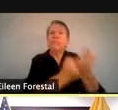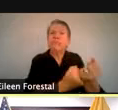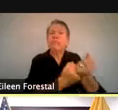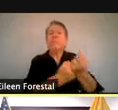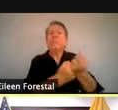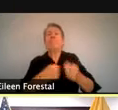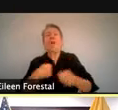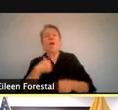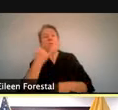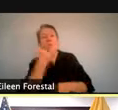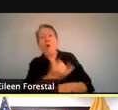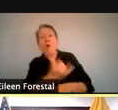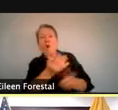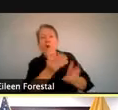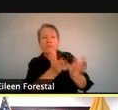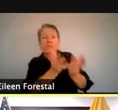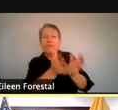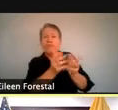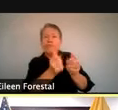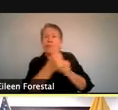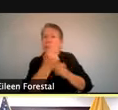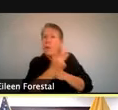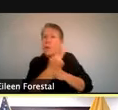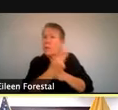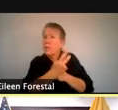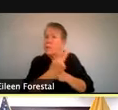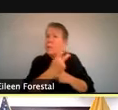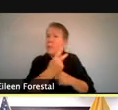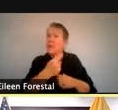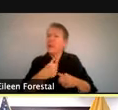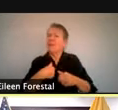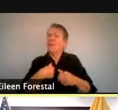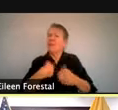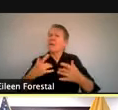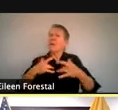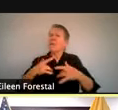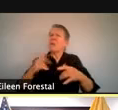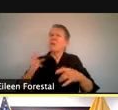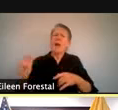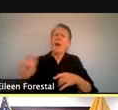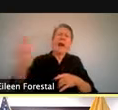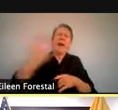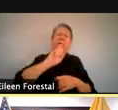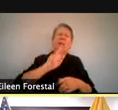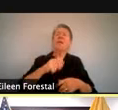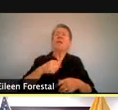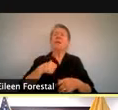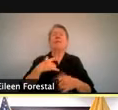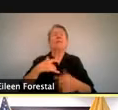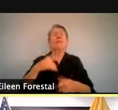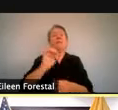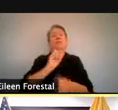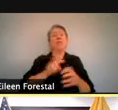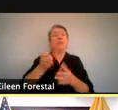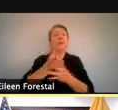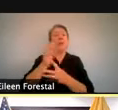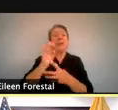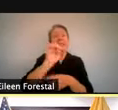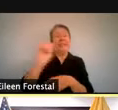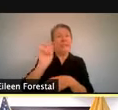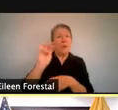earlier in the week. And as I often travel through East Windsor on my way to and from the state capitol, I know I'll be stopping